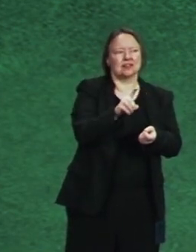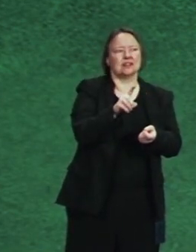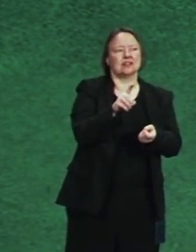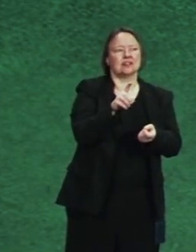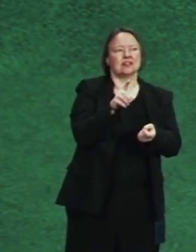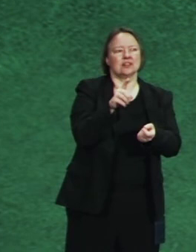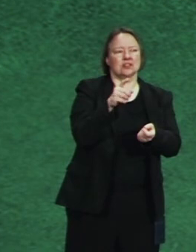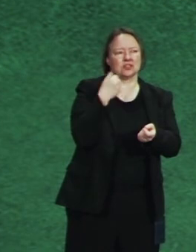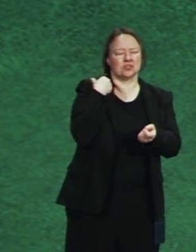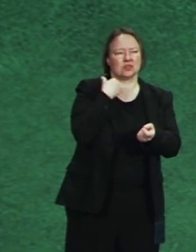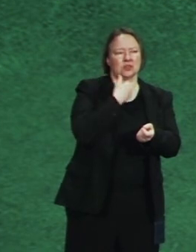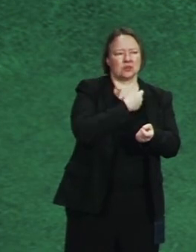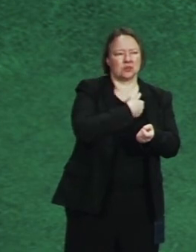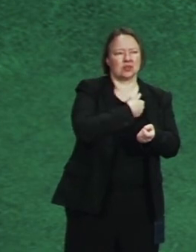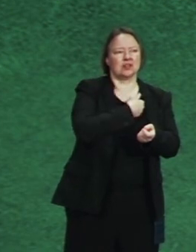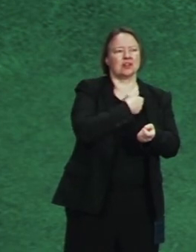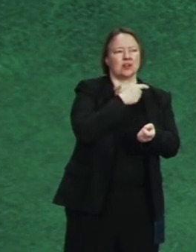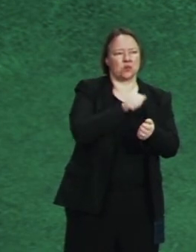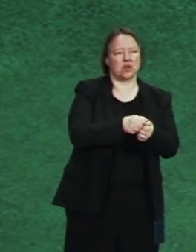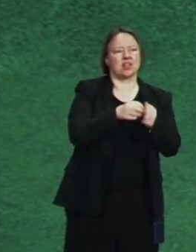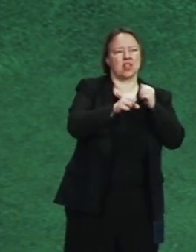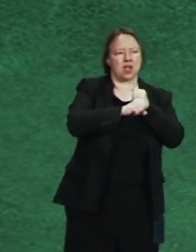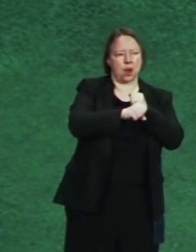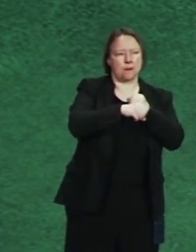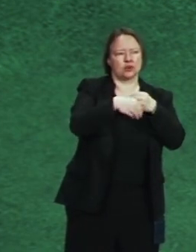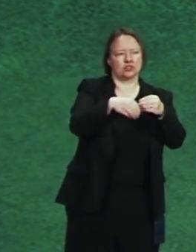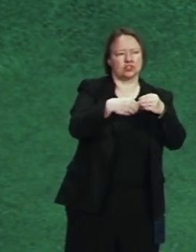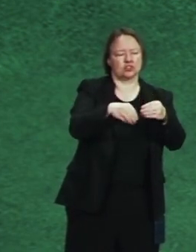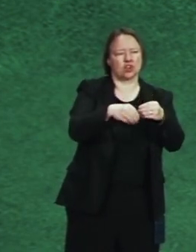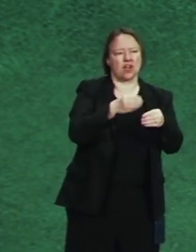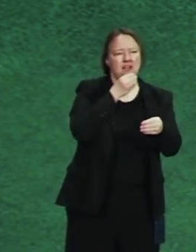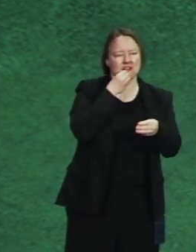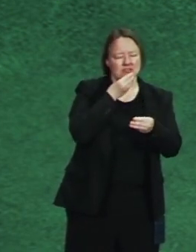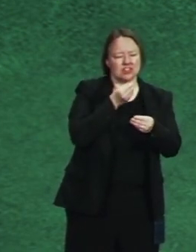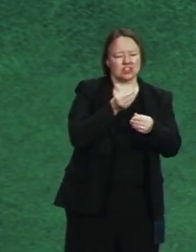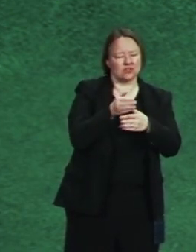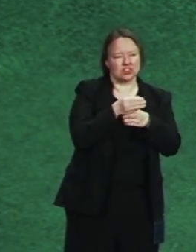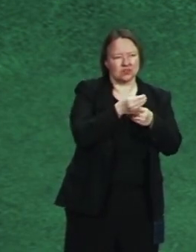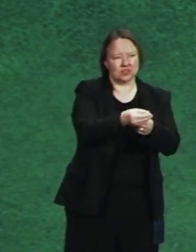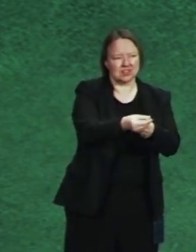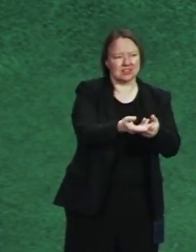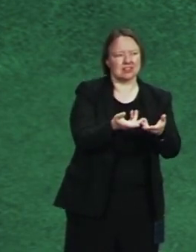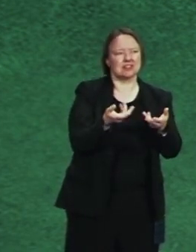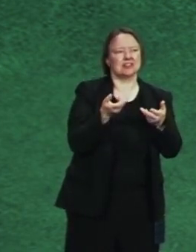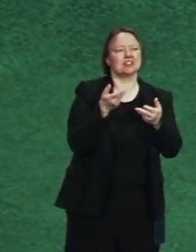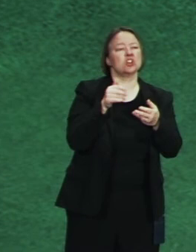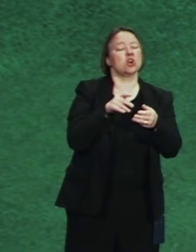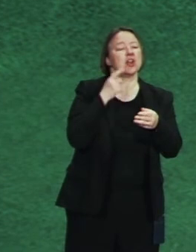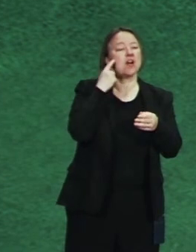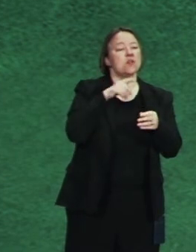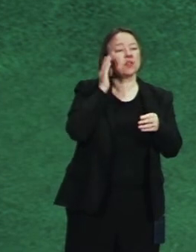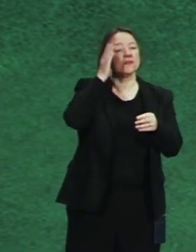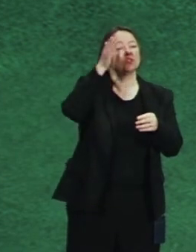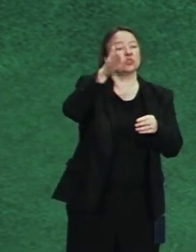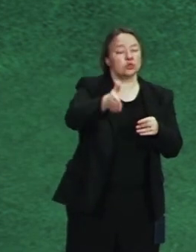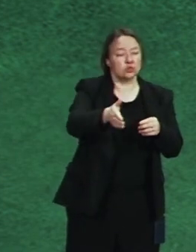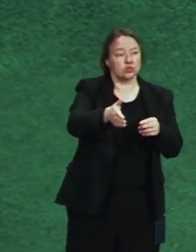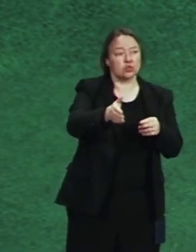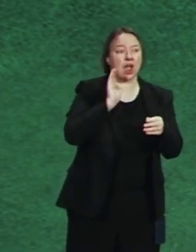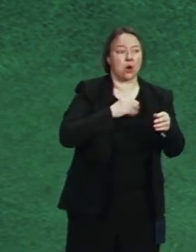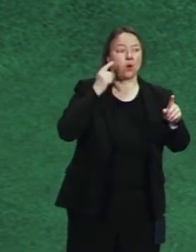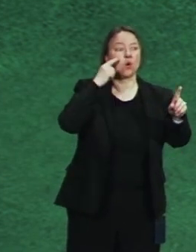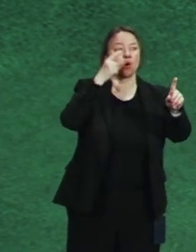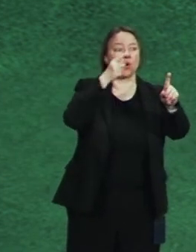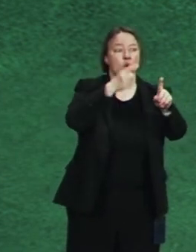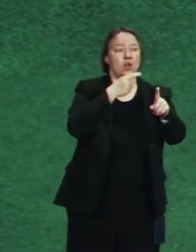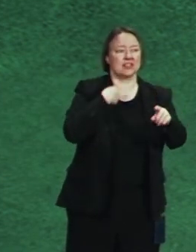the commercial fish feed, 70% of it from commercial feed. Now, even for the future, the futuristic goal is even